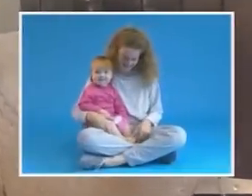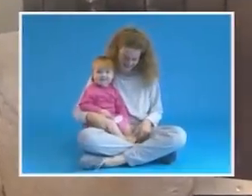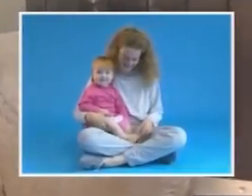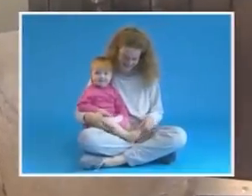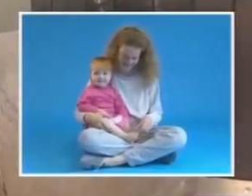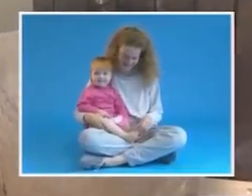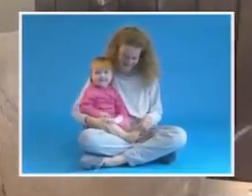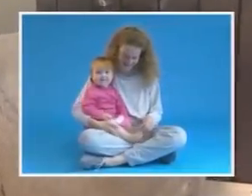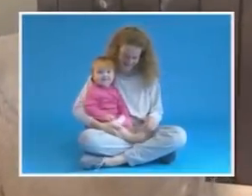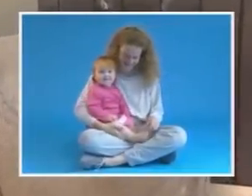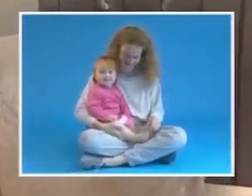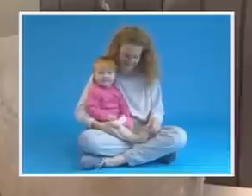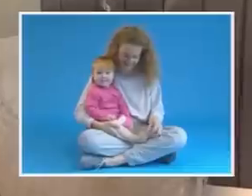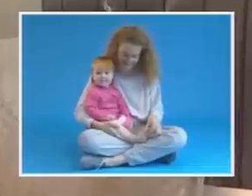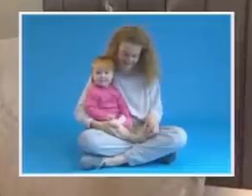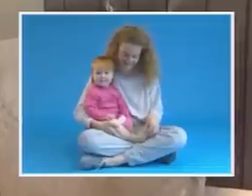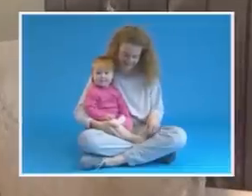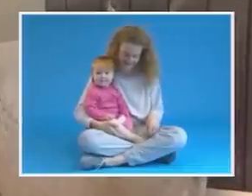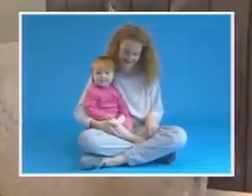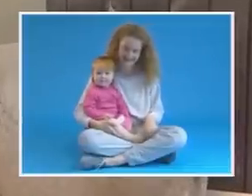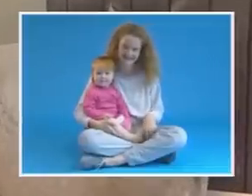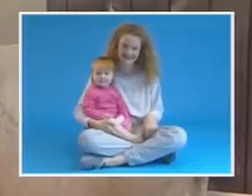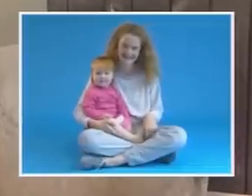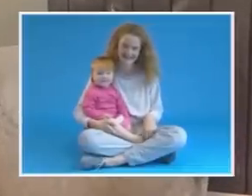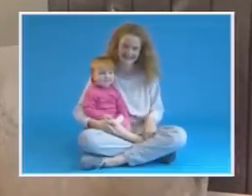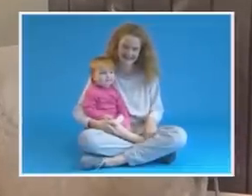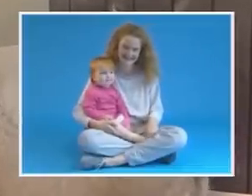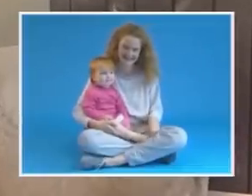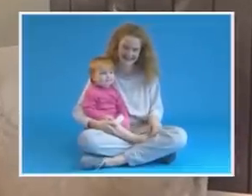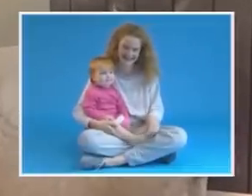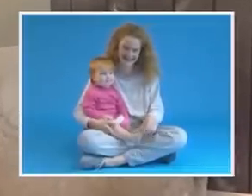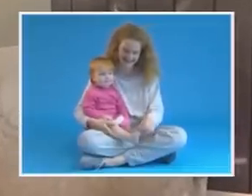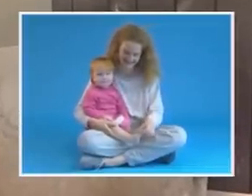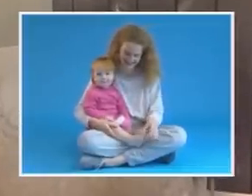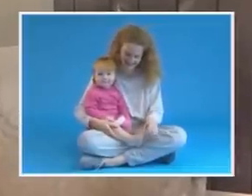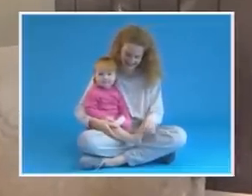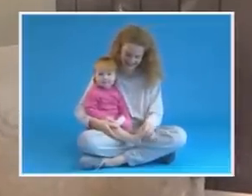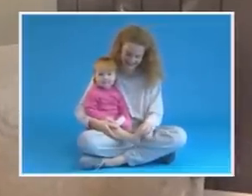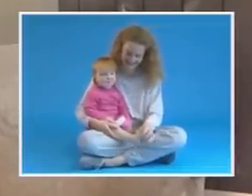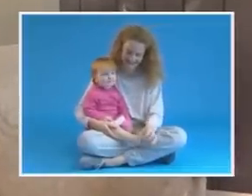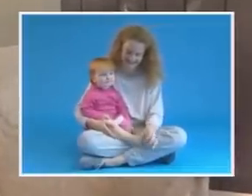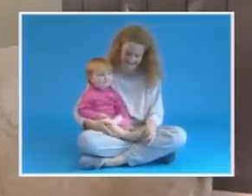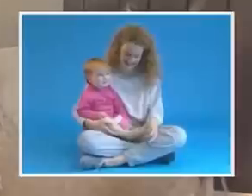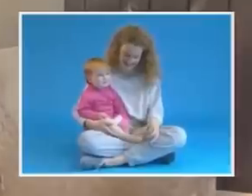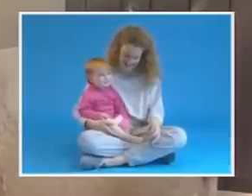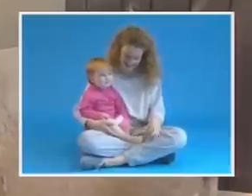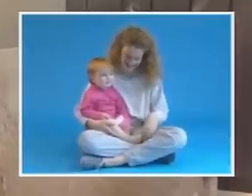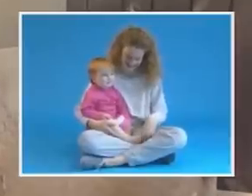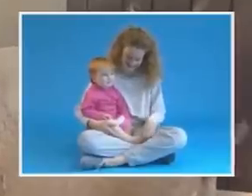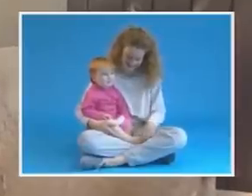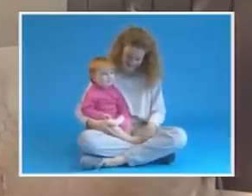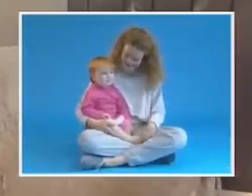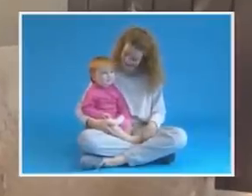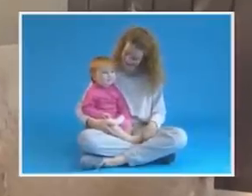This little piggy went to market. This little piggy stayed at home. This little piggy had roast